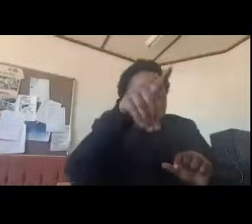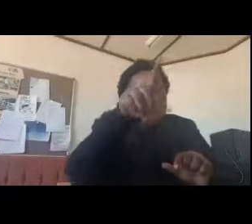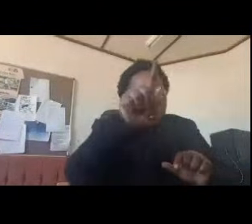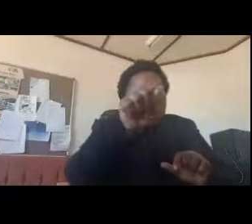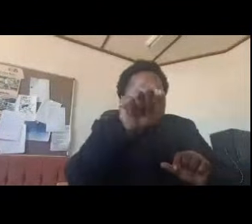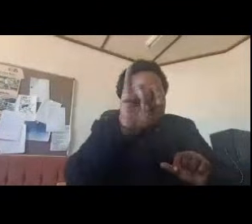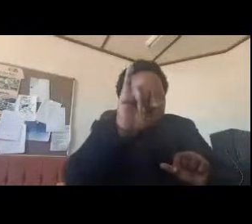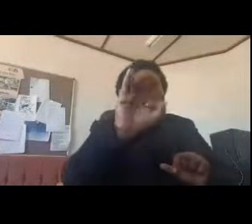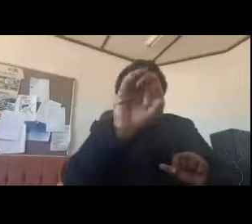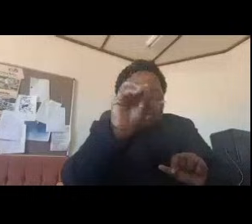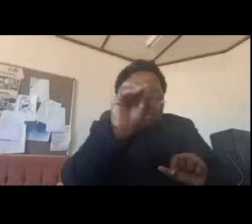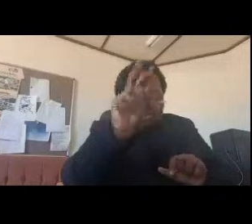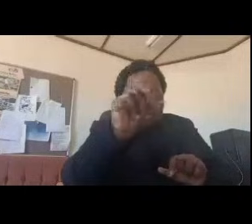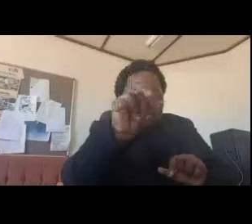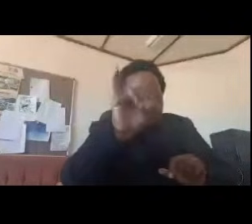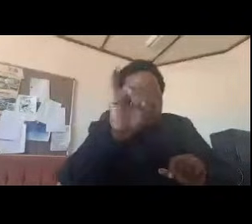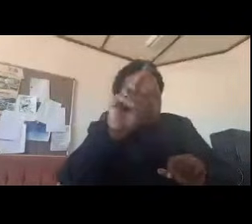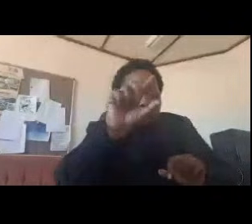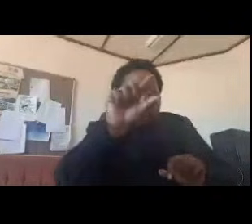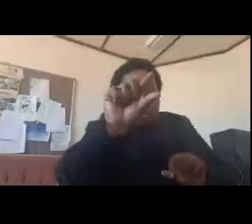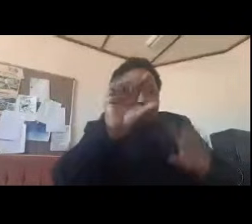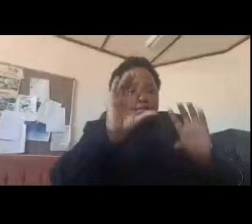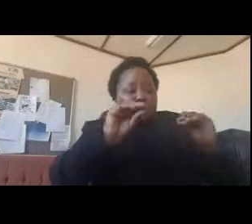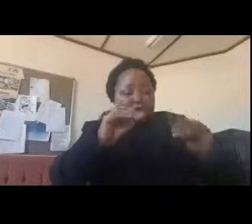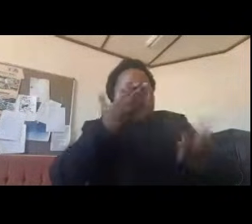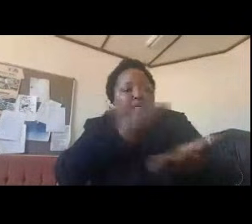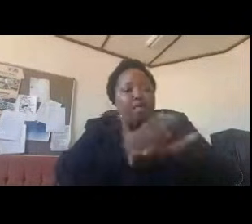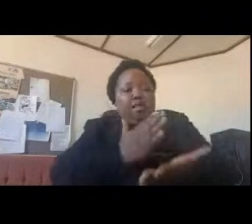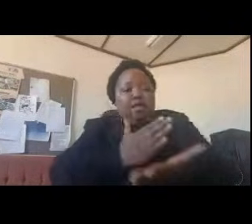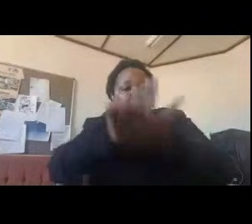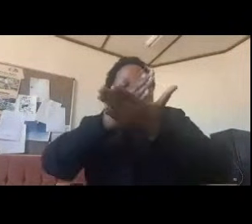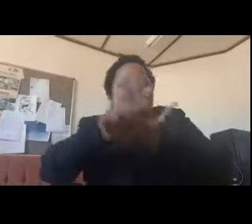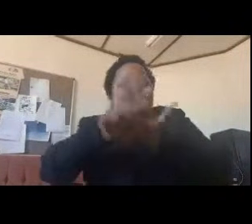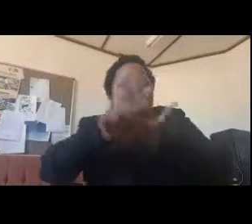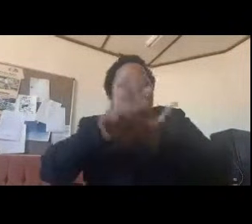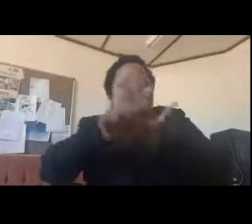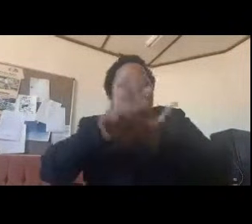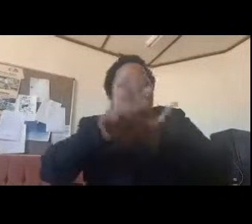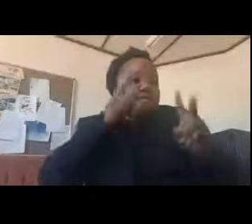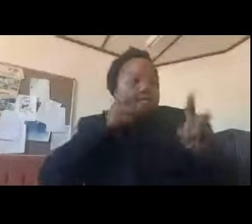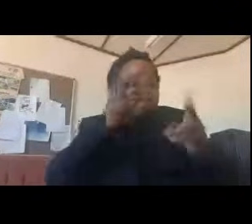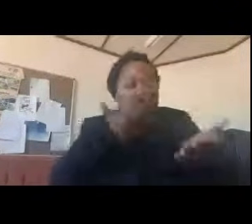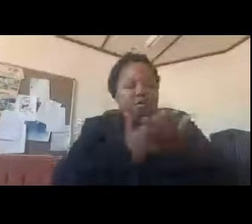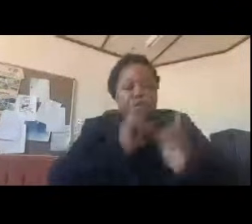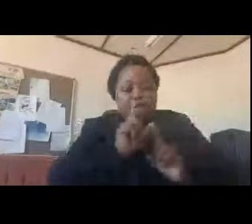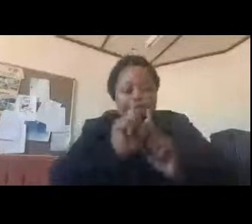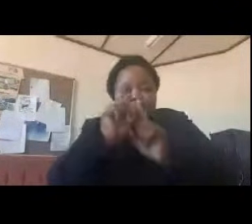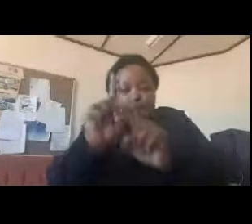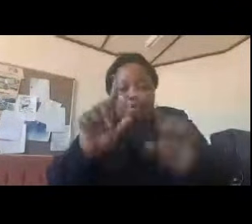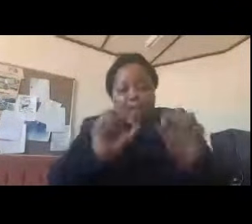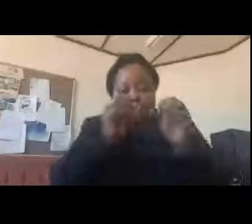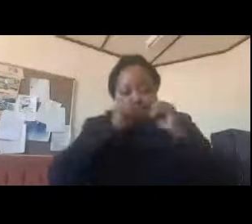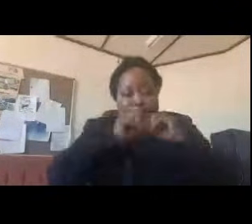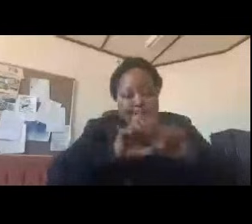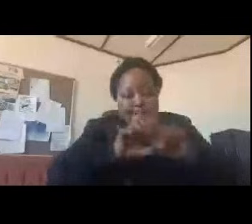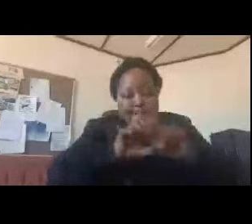a hearing impairment could follow whatever messaging was being made. And the other challenge,